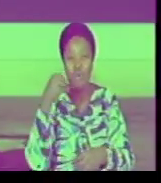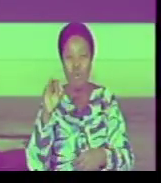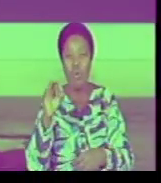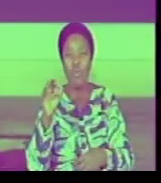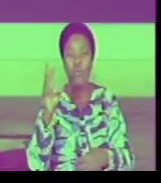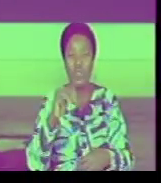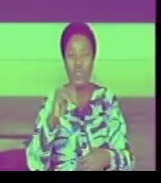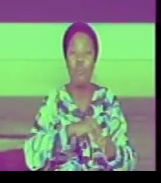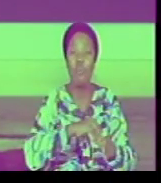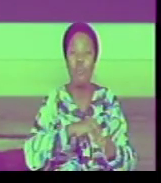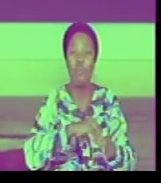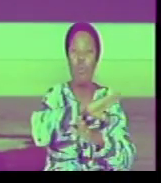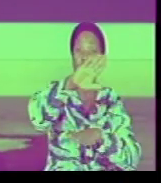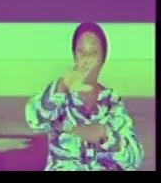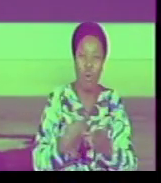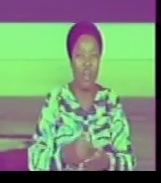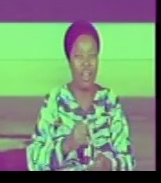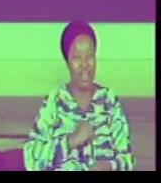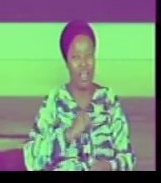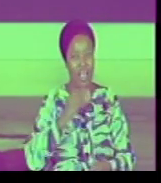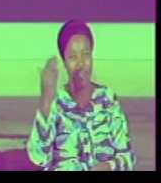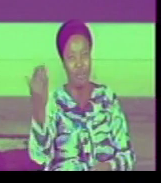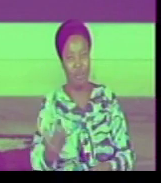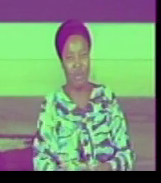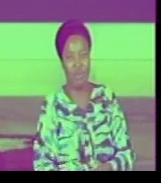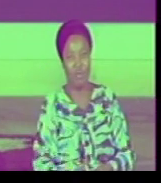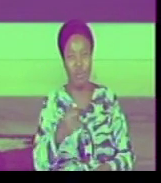I welcome you to this year of blessing.